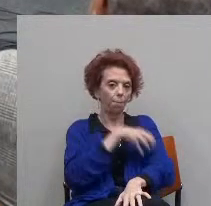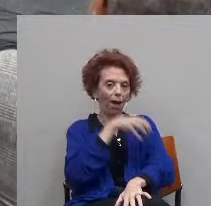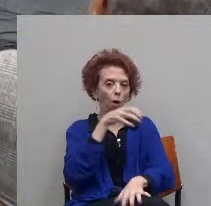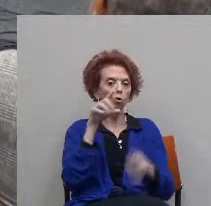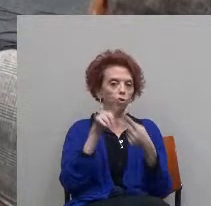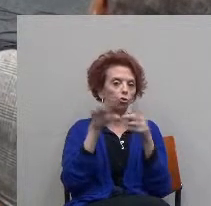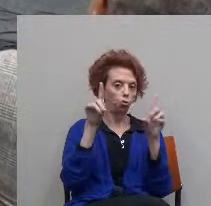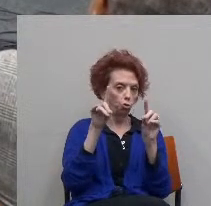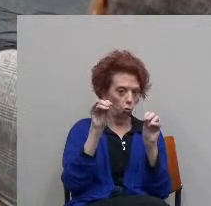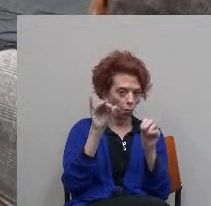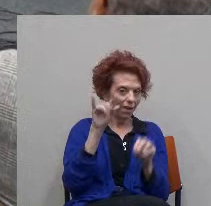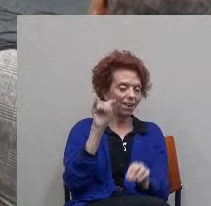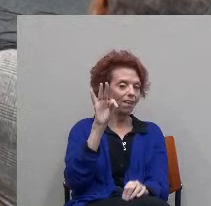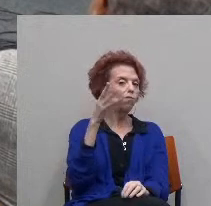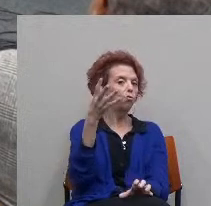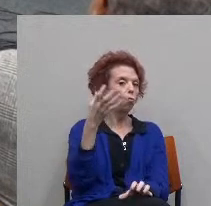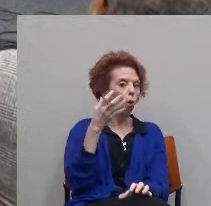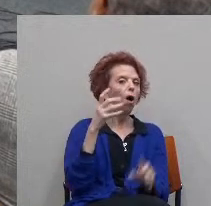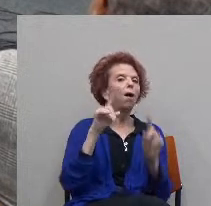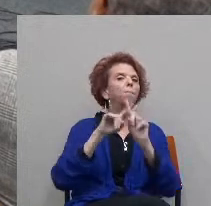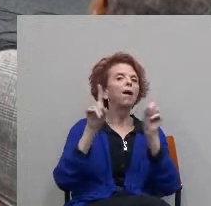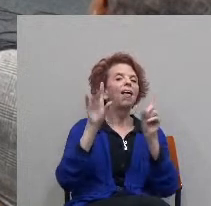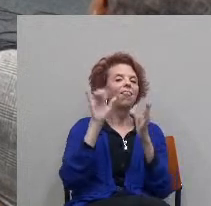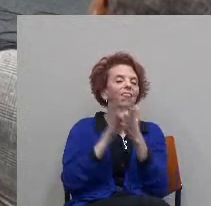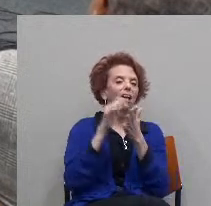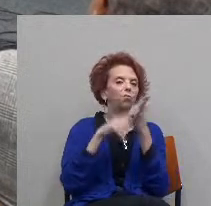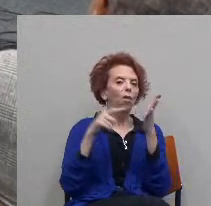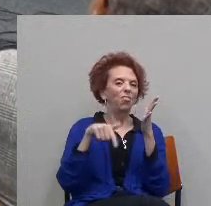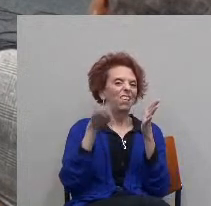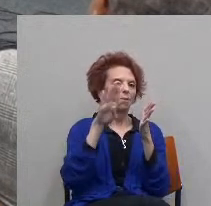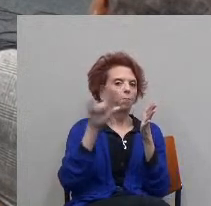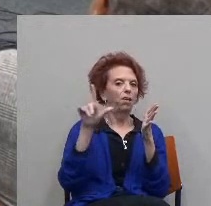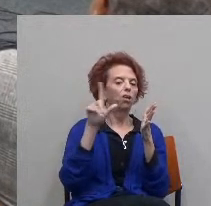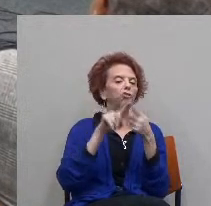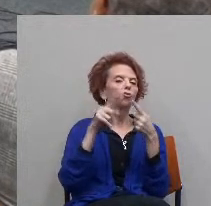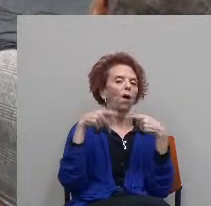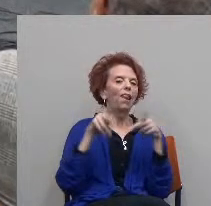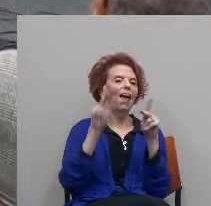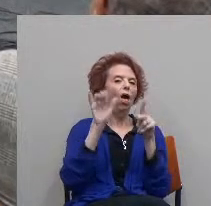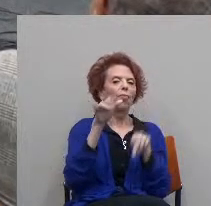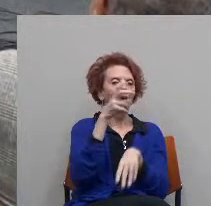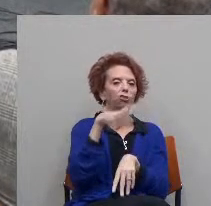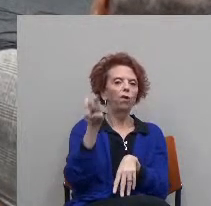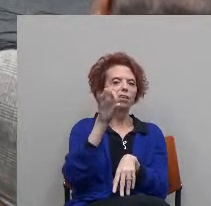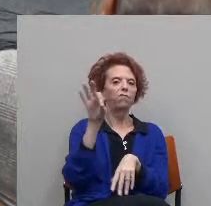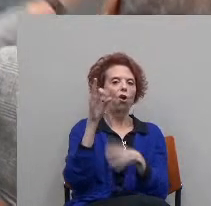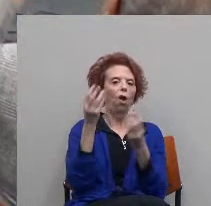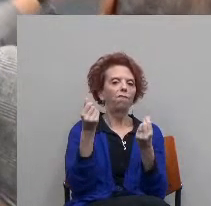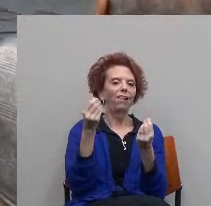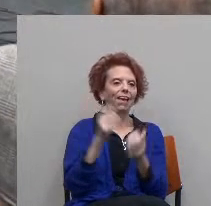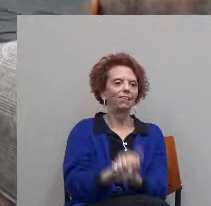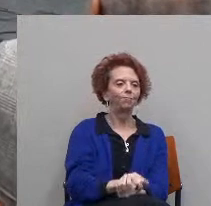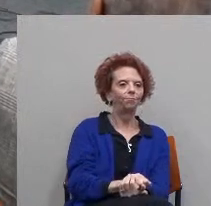to do it if you want to do it. But that's what this bill is doing. It's just allowing that transfer of land.